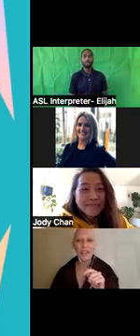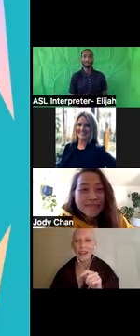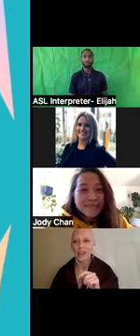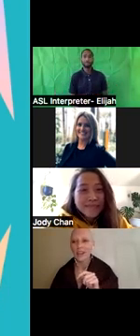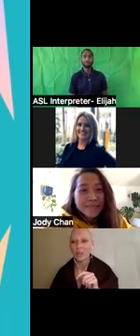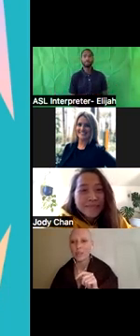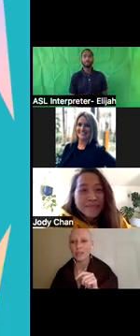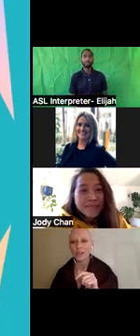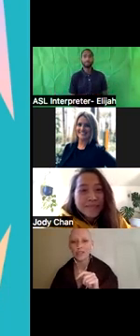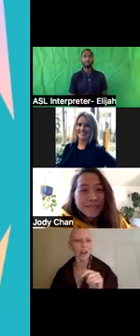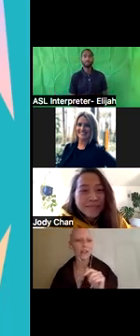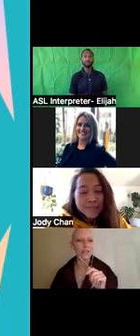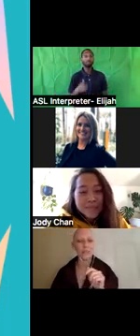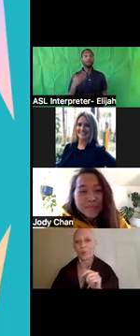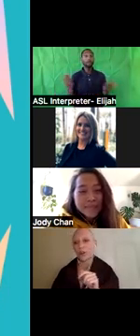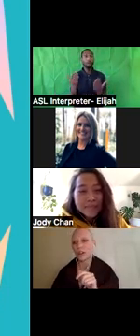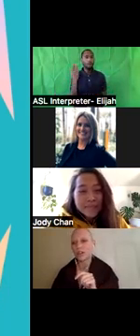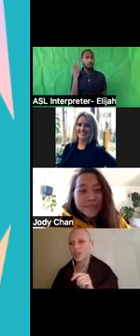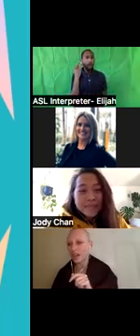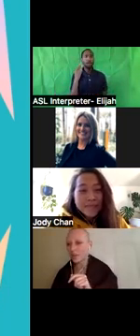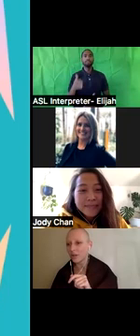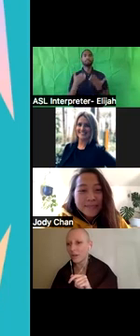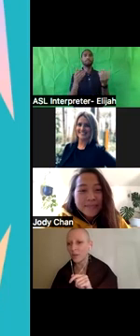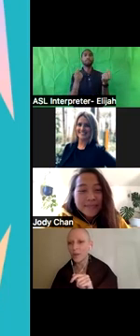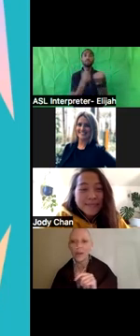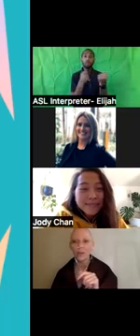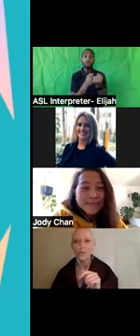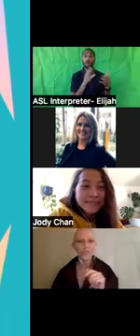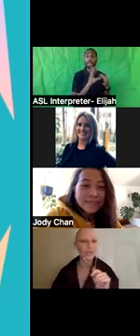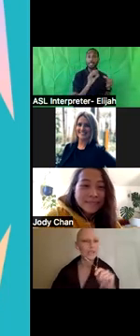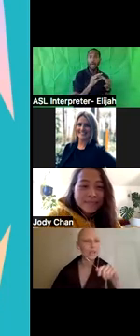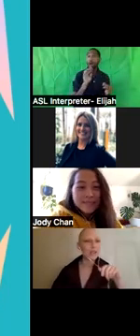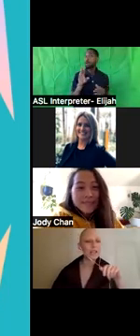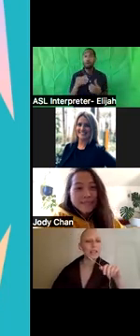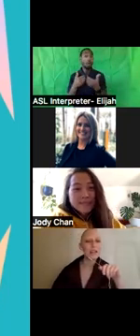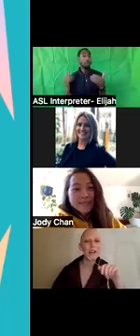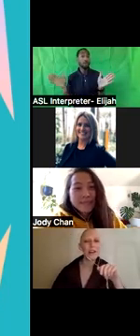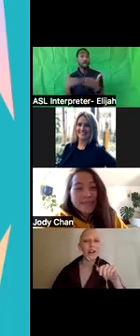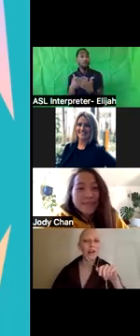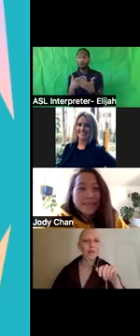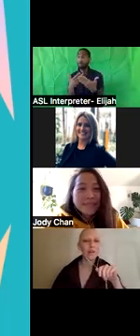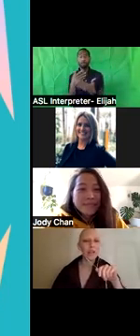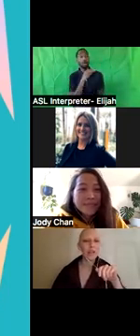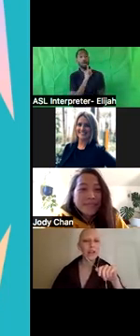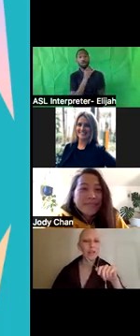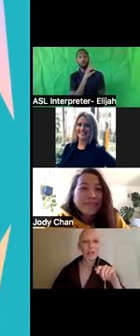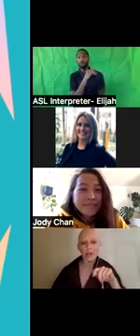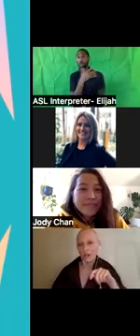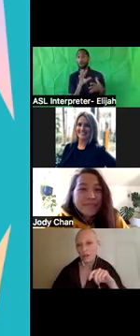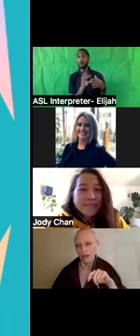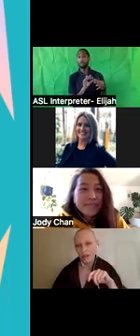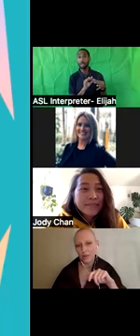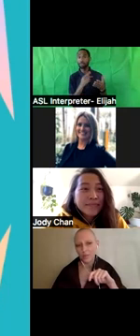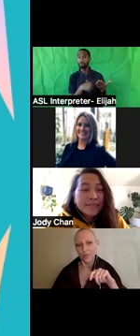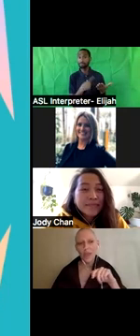And I am here to offer support in the chat or by breakout room, as Jody explained. And I am